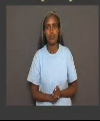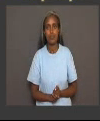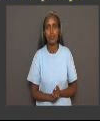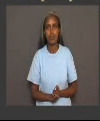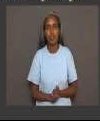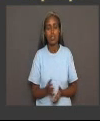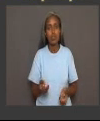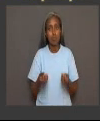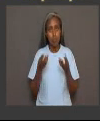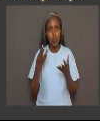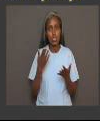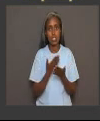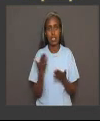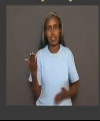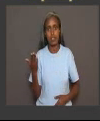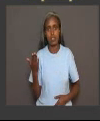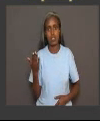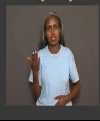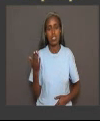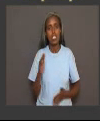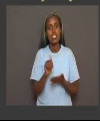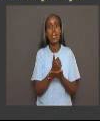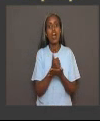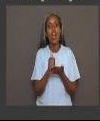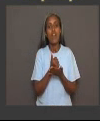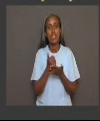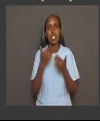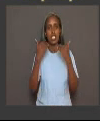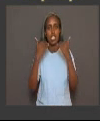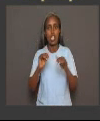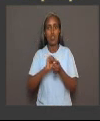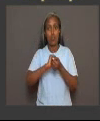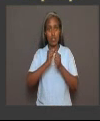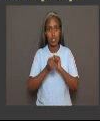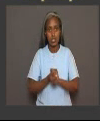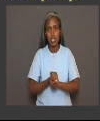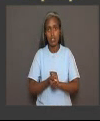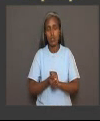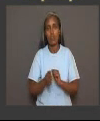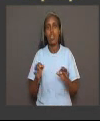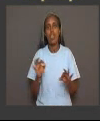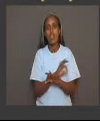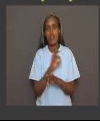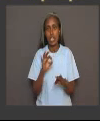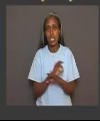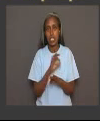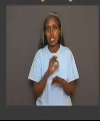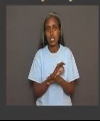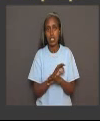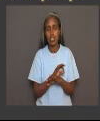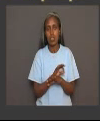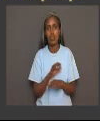In most cases, the average rate of change of a function